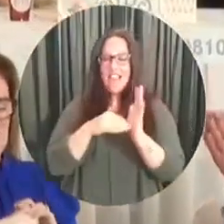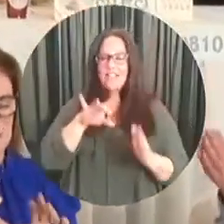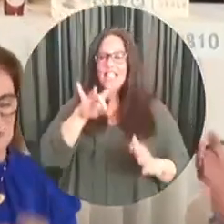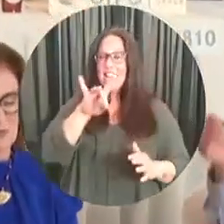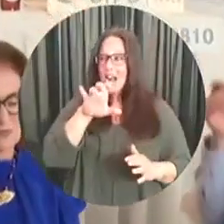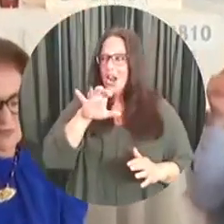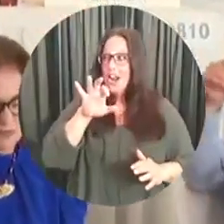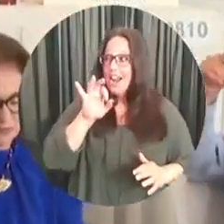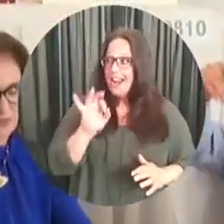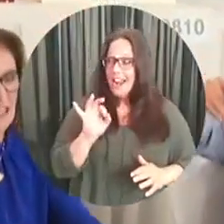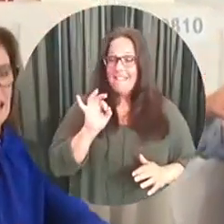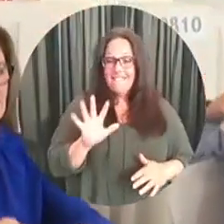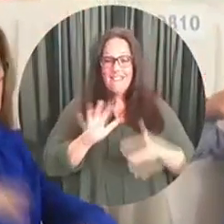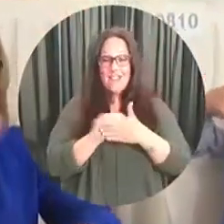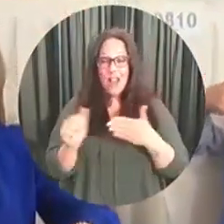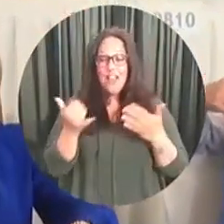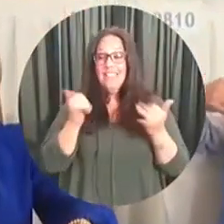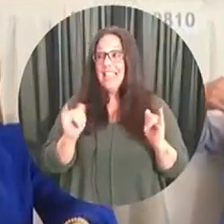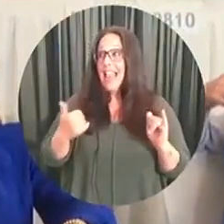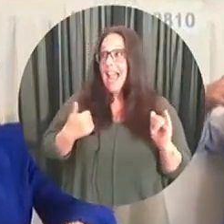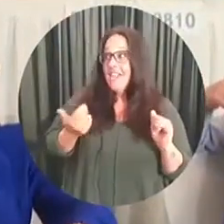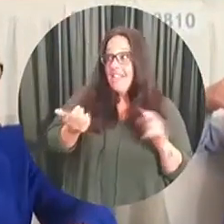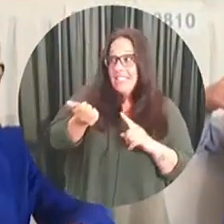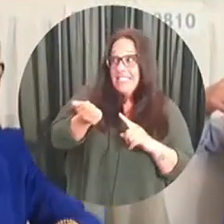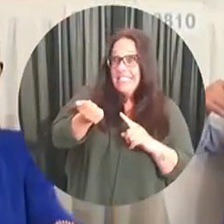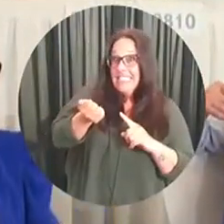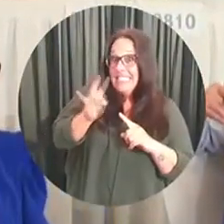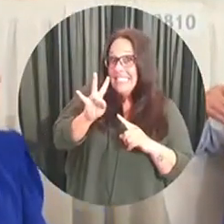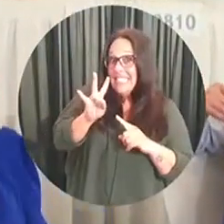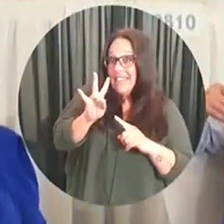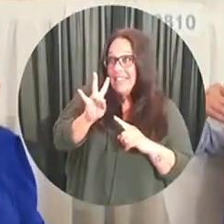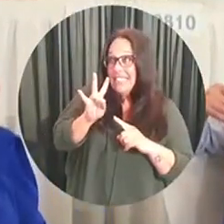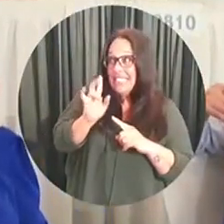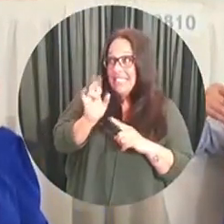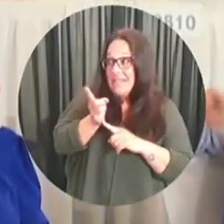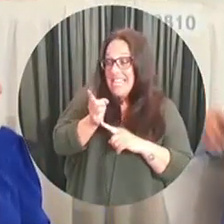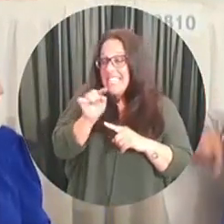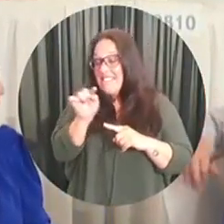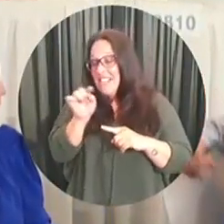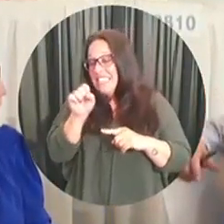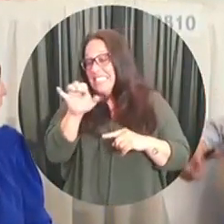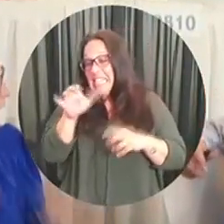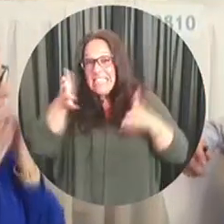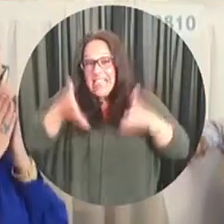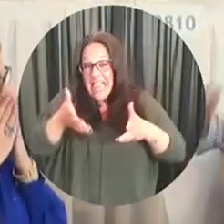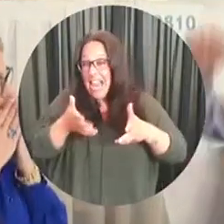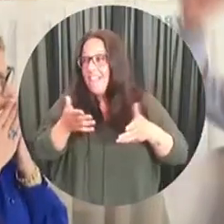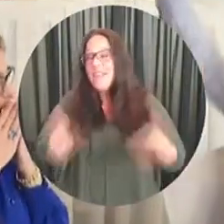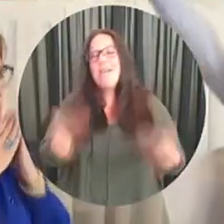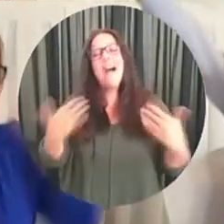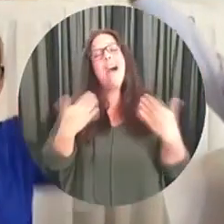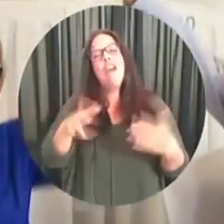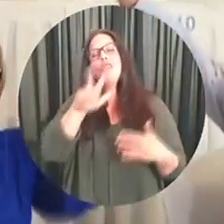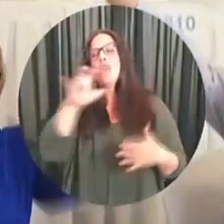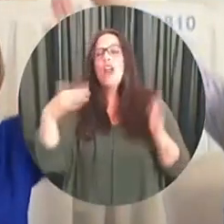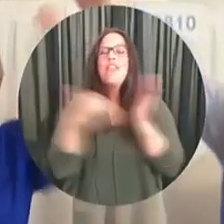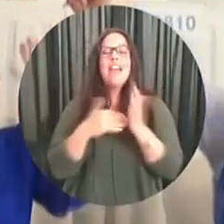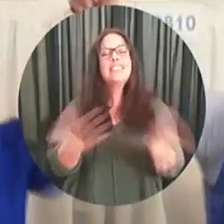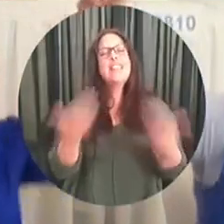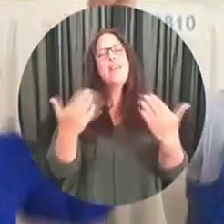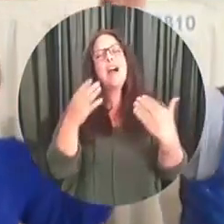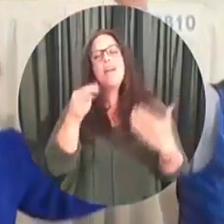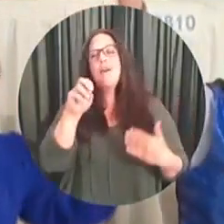$79,893. Wow. And we've still got 17 minutes and about 15 seconds left to be exact. So let's get to 300, Mid-Ohio Valley. Yay! Let's do it. Come